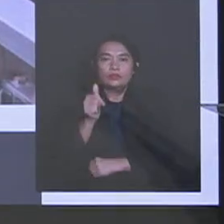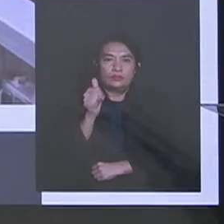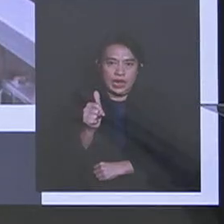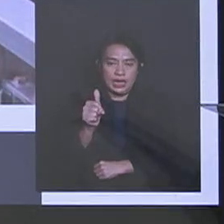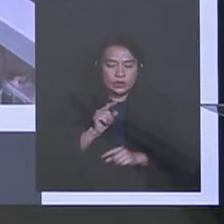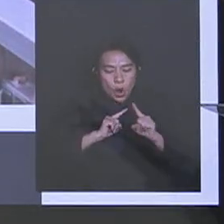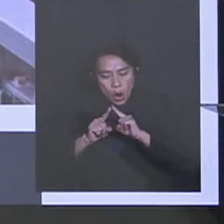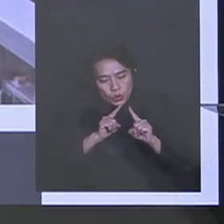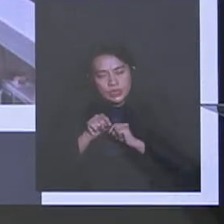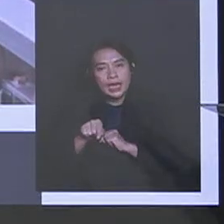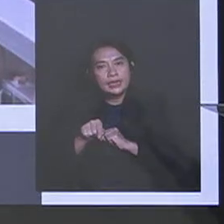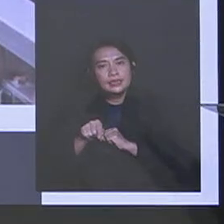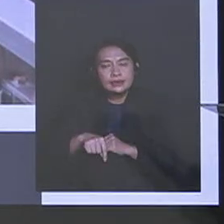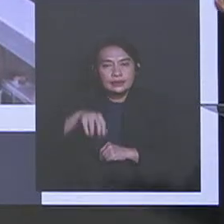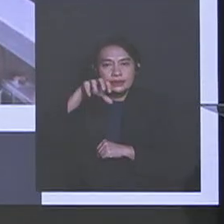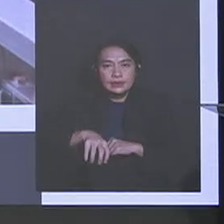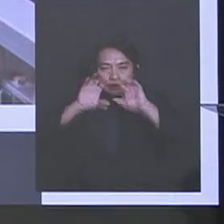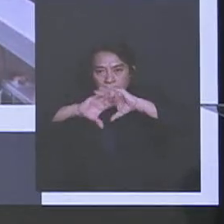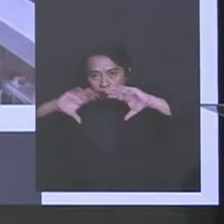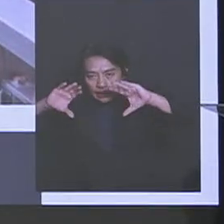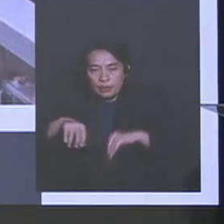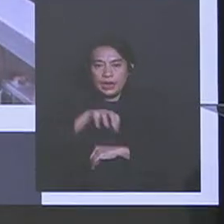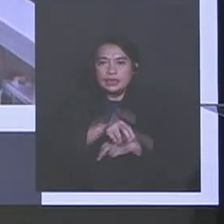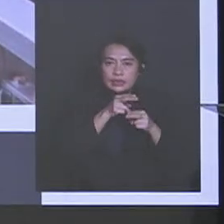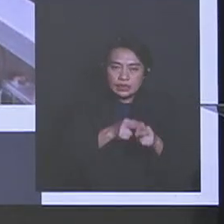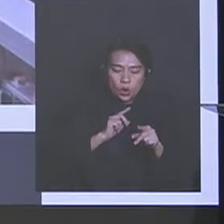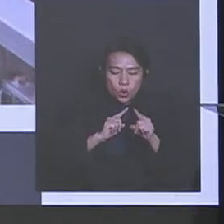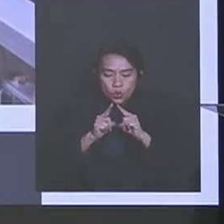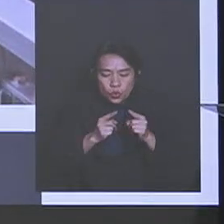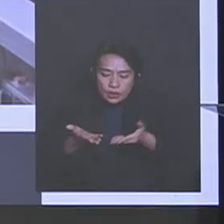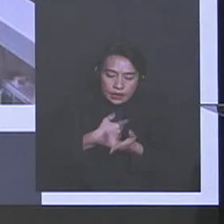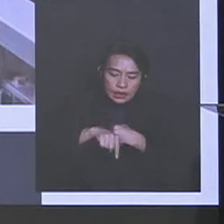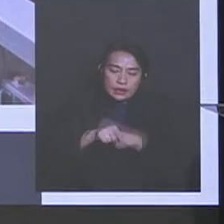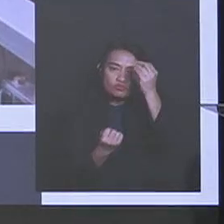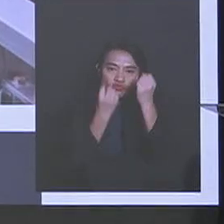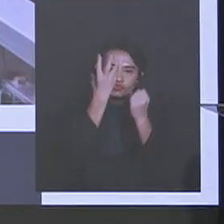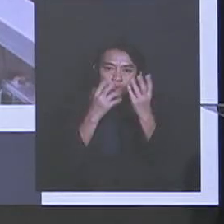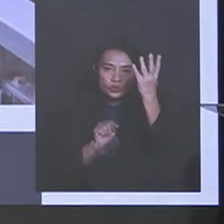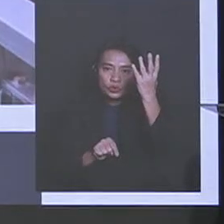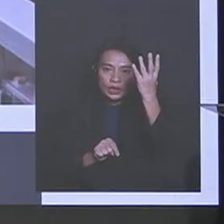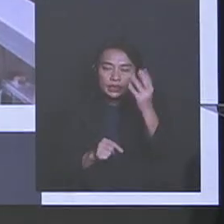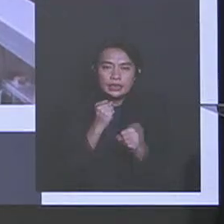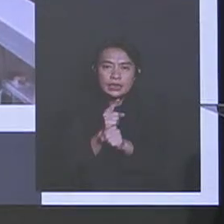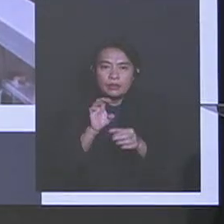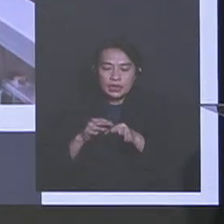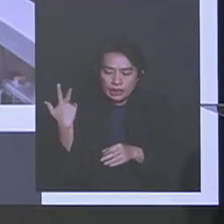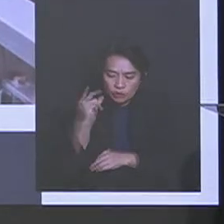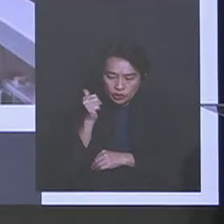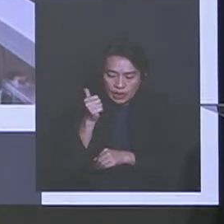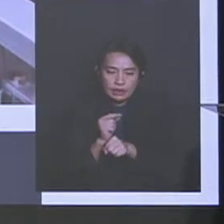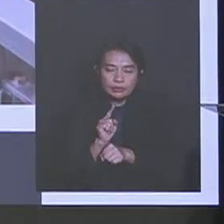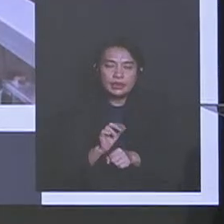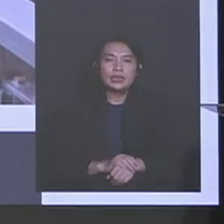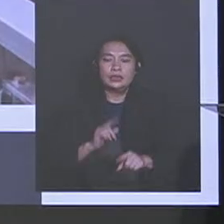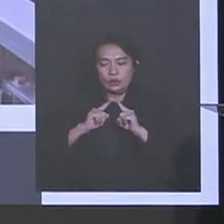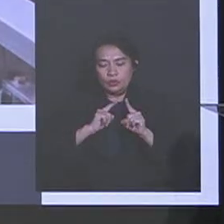can be inhabited and used. But the fact that it's private sort of elevates